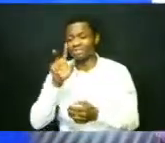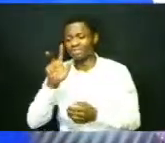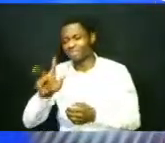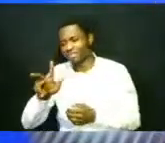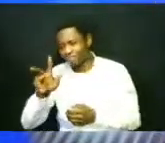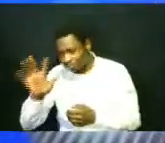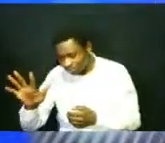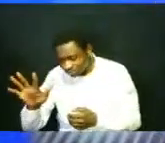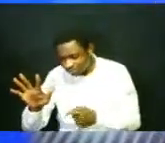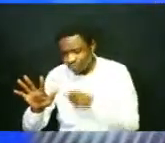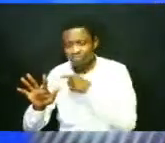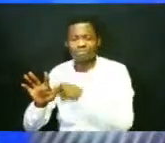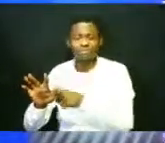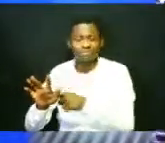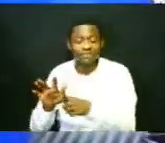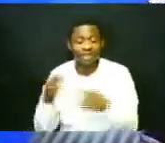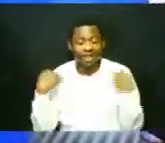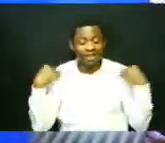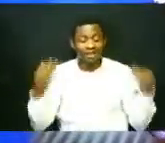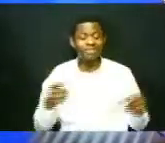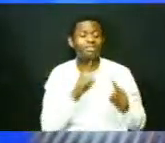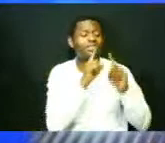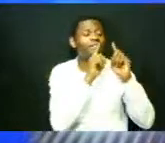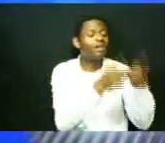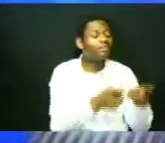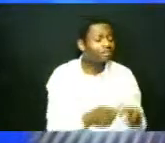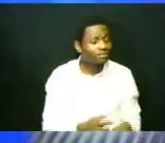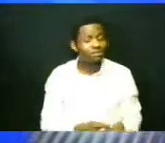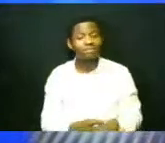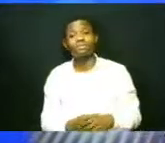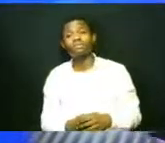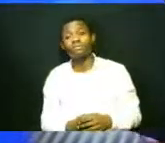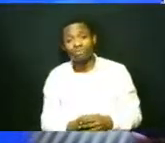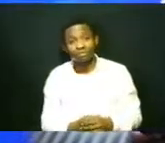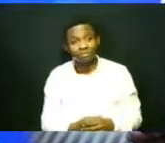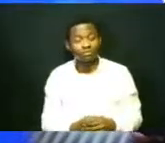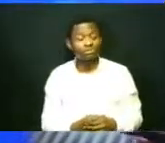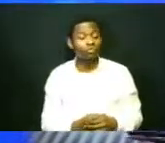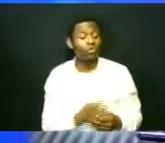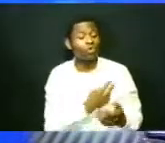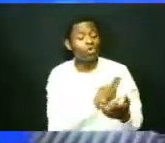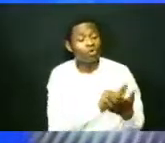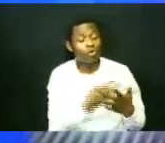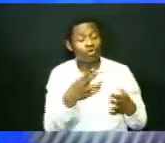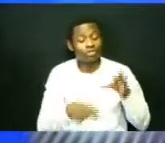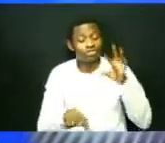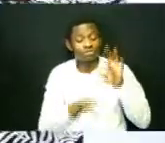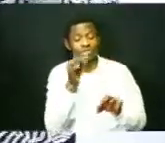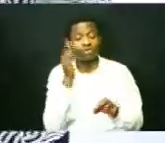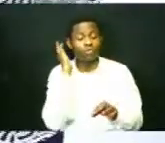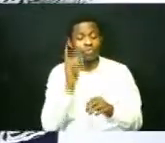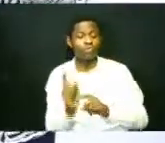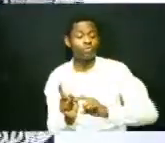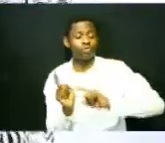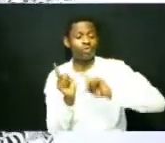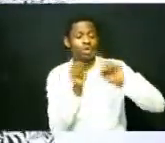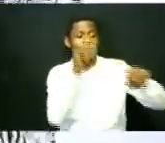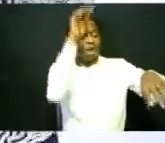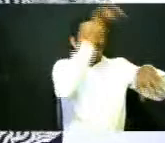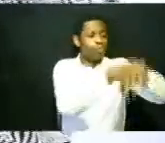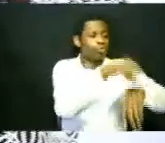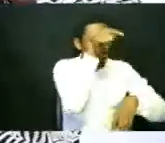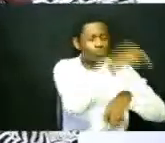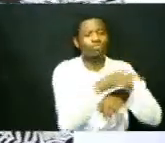Verse 35. The angel answered, the Holy Spirit will come upon you.